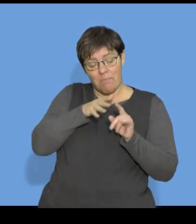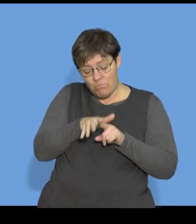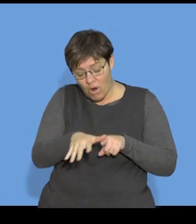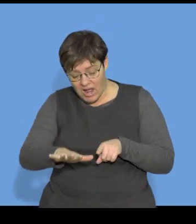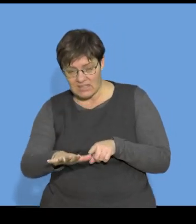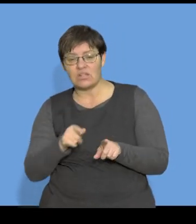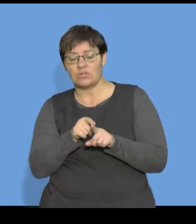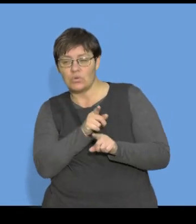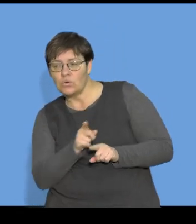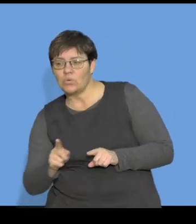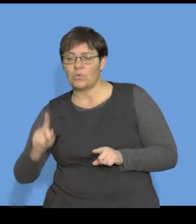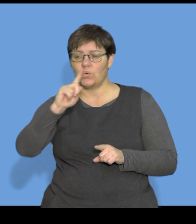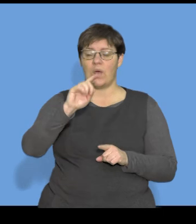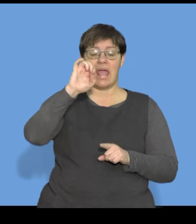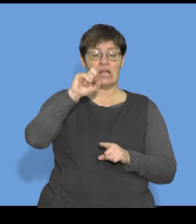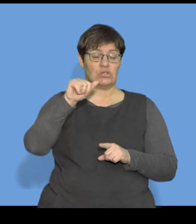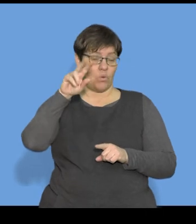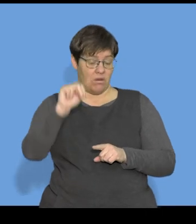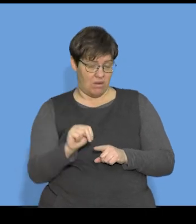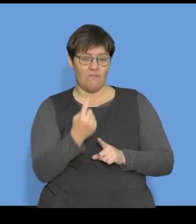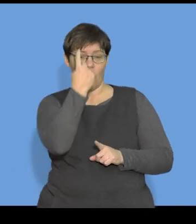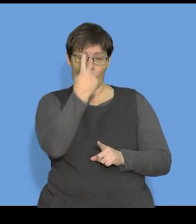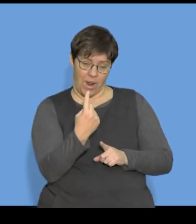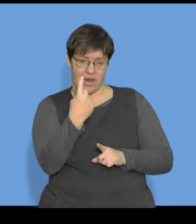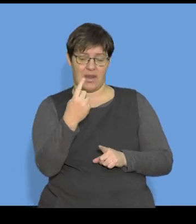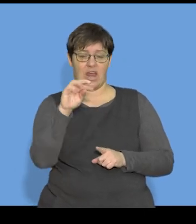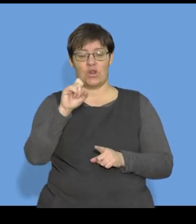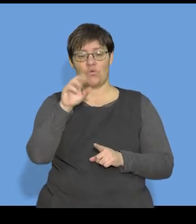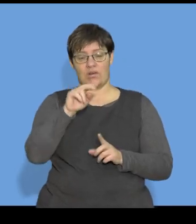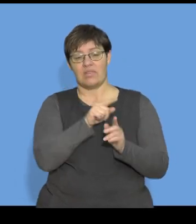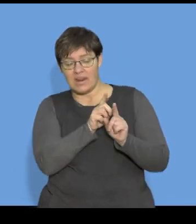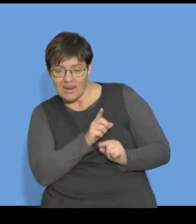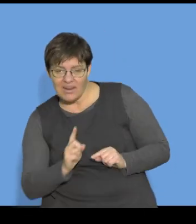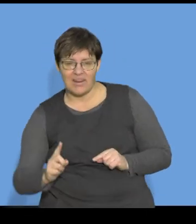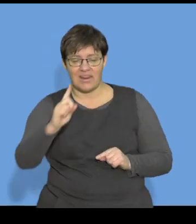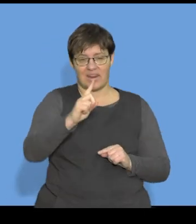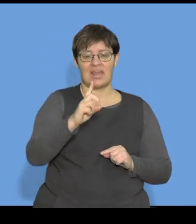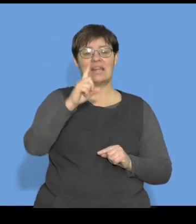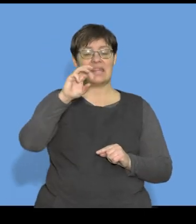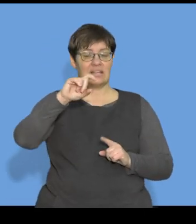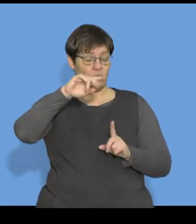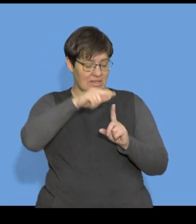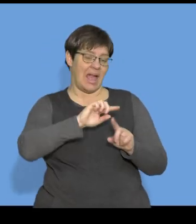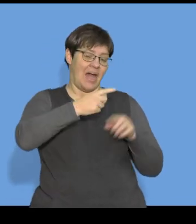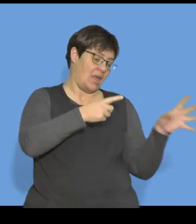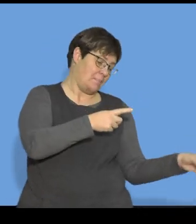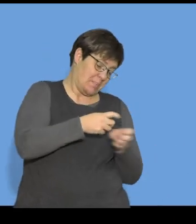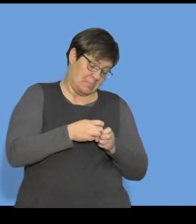branch to the axon of one neuron and to the dendrites of the next neuron.